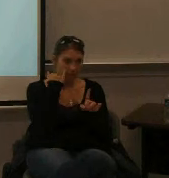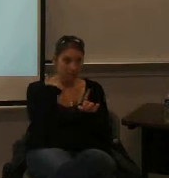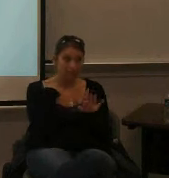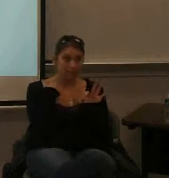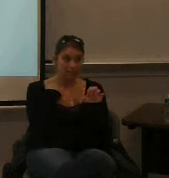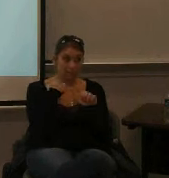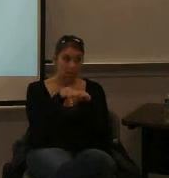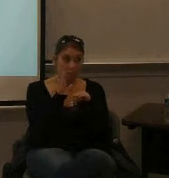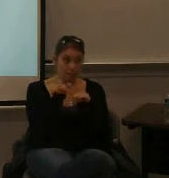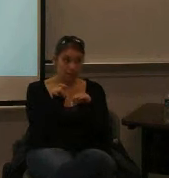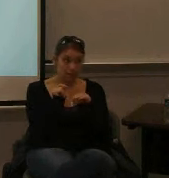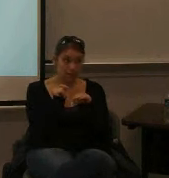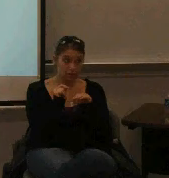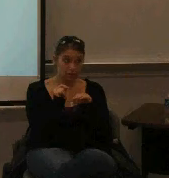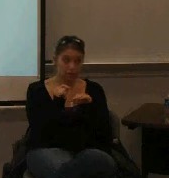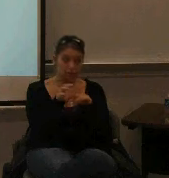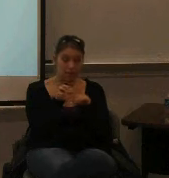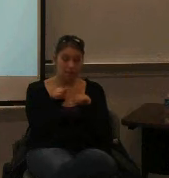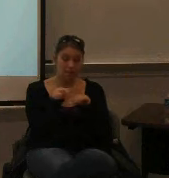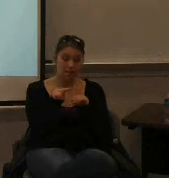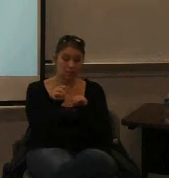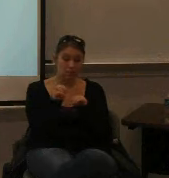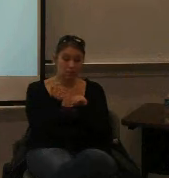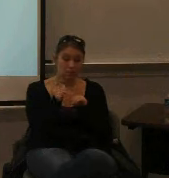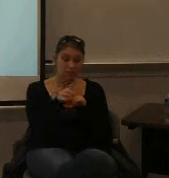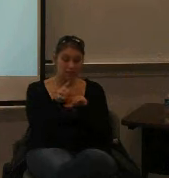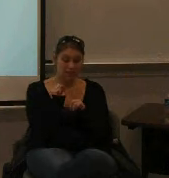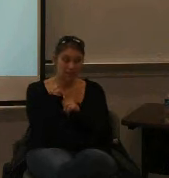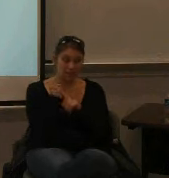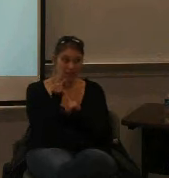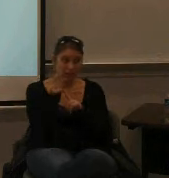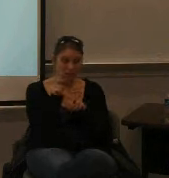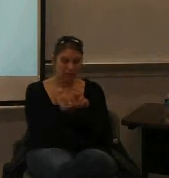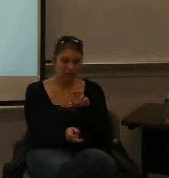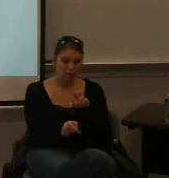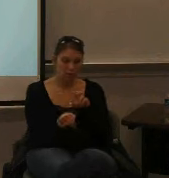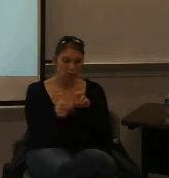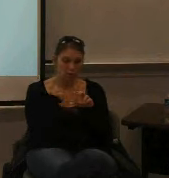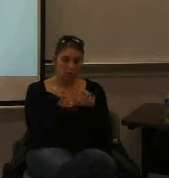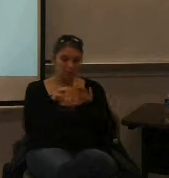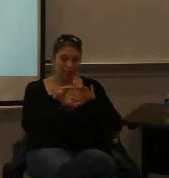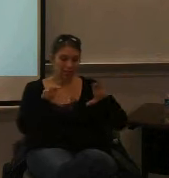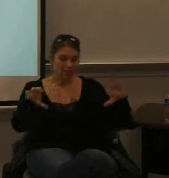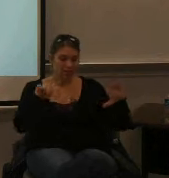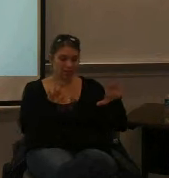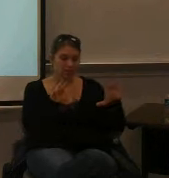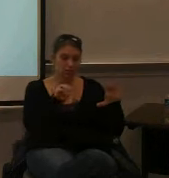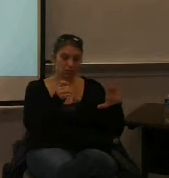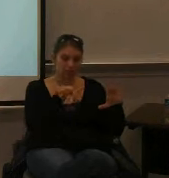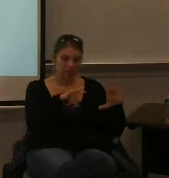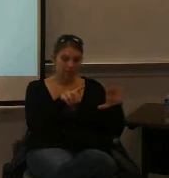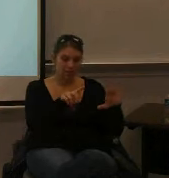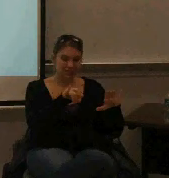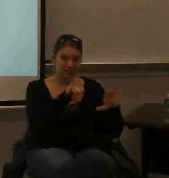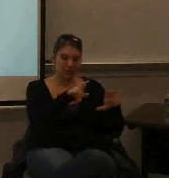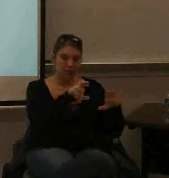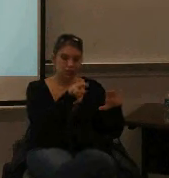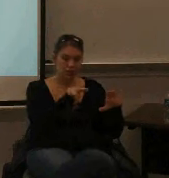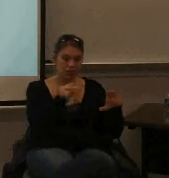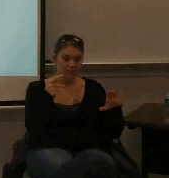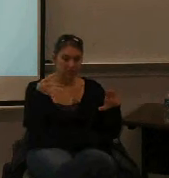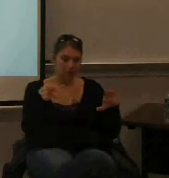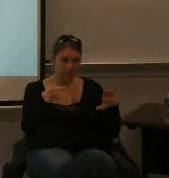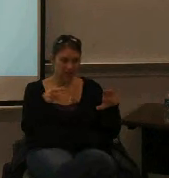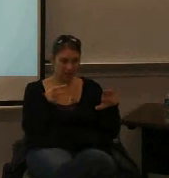up above it and in oxidized conditions, it'll precipitate down. So you get this layer of oxidized iron phosphate